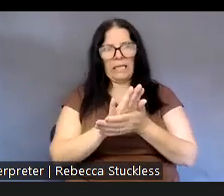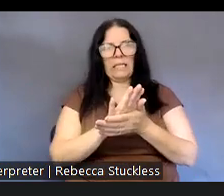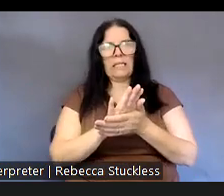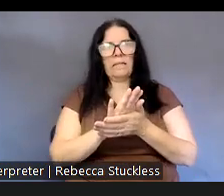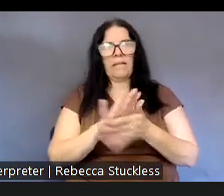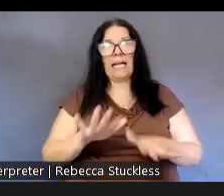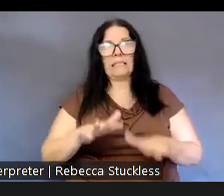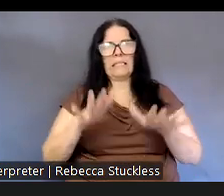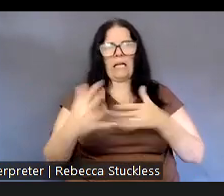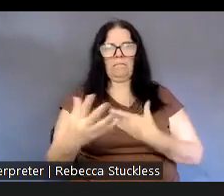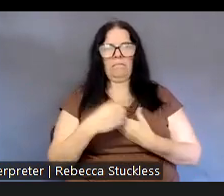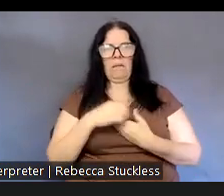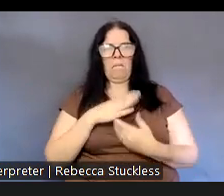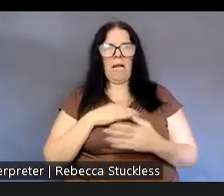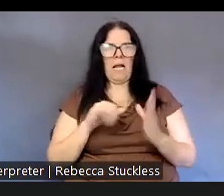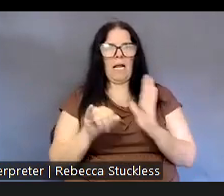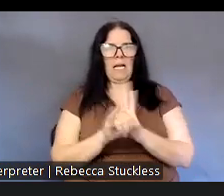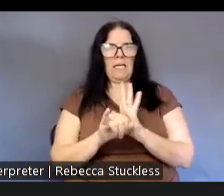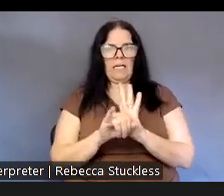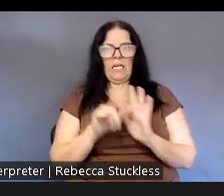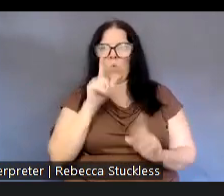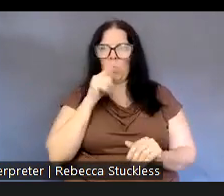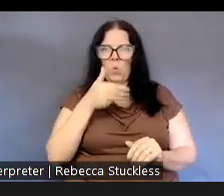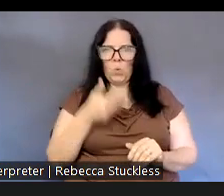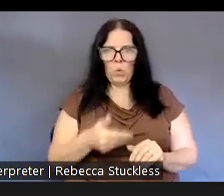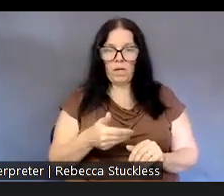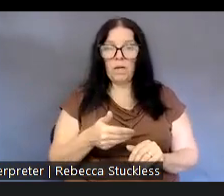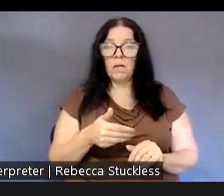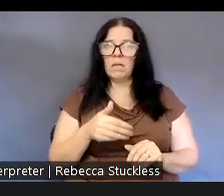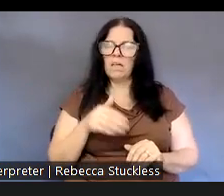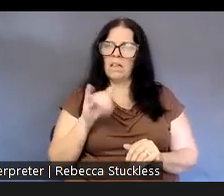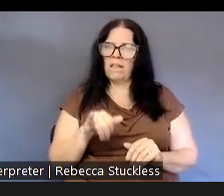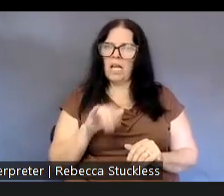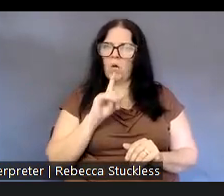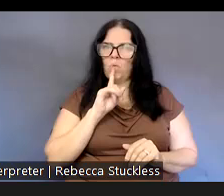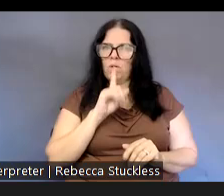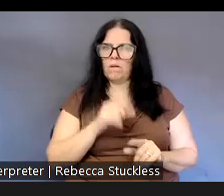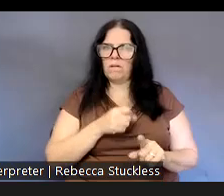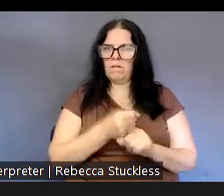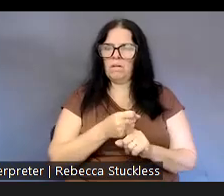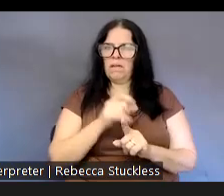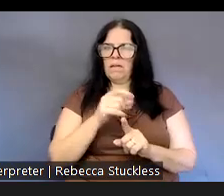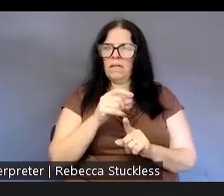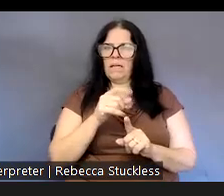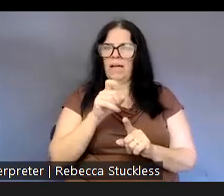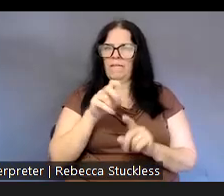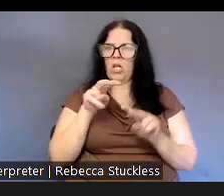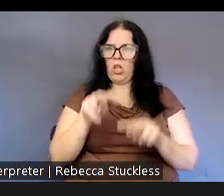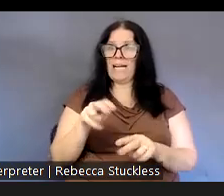as who they are, at the expense of considering that anxiety is